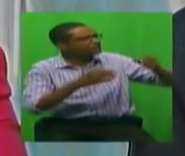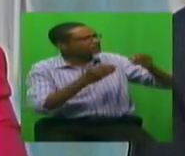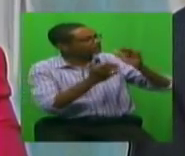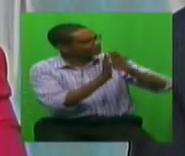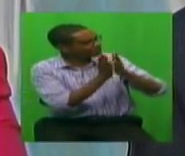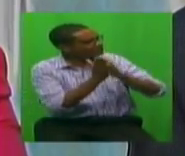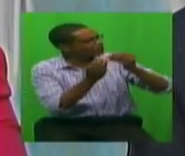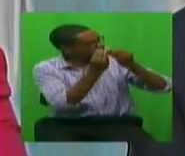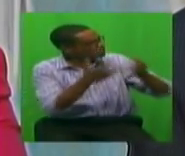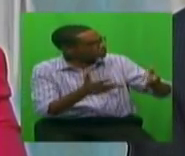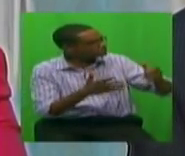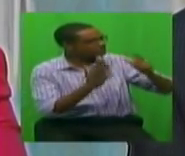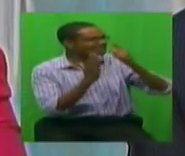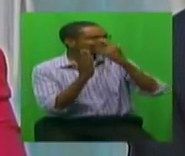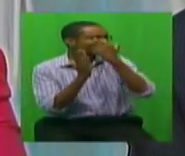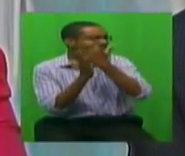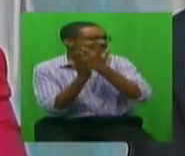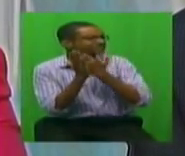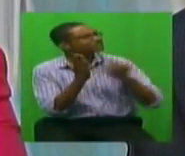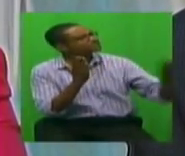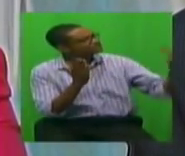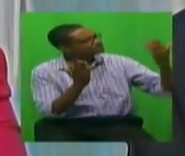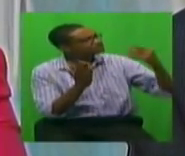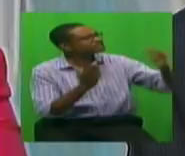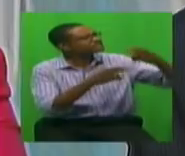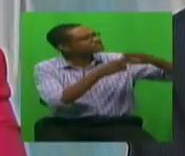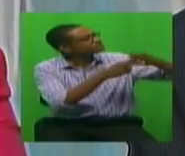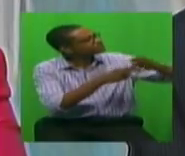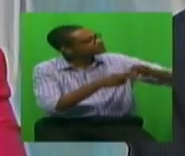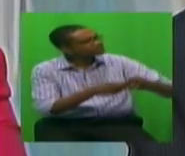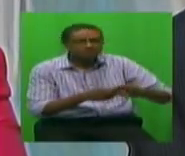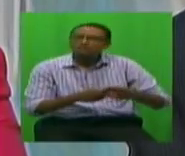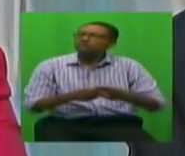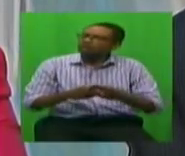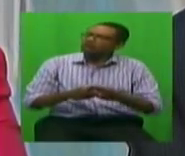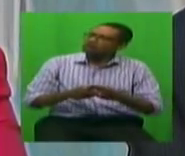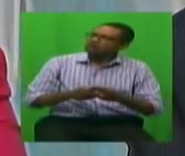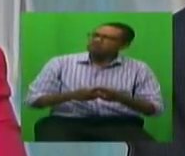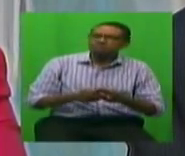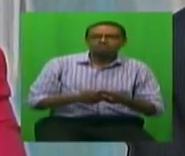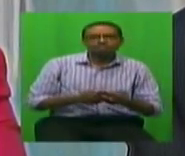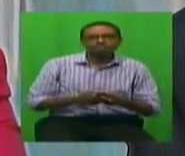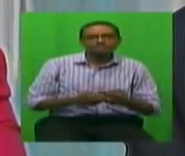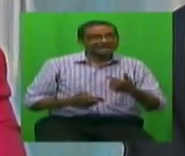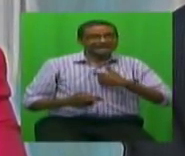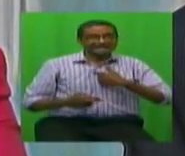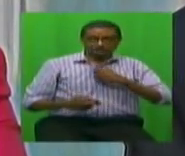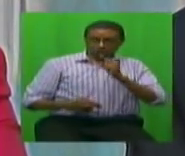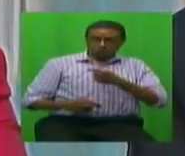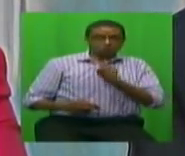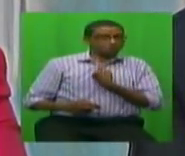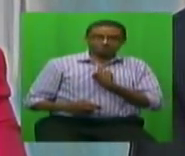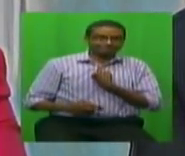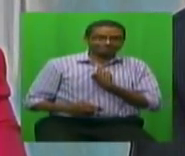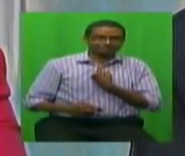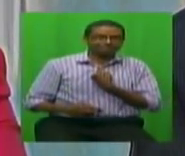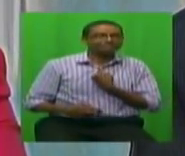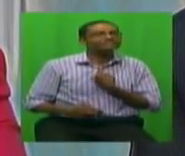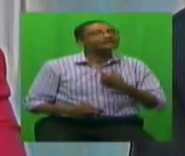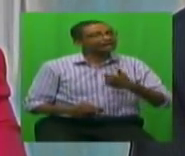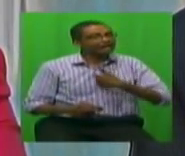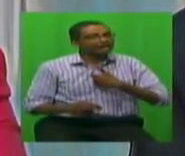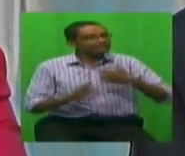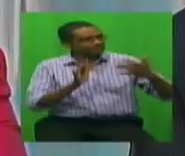their textbooks, and that they are willing to make up for that loss. I can't do that on my own, and therefore I am in